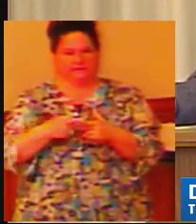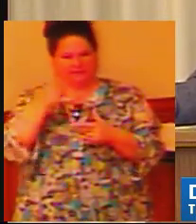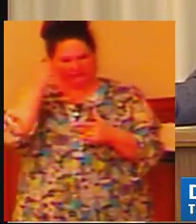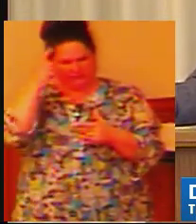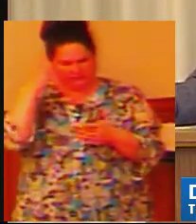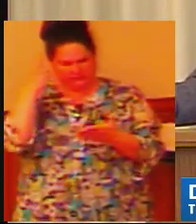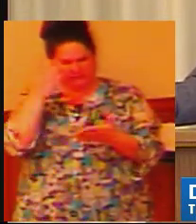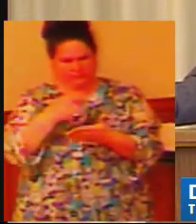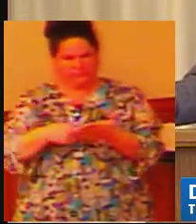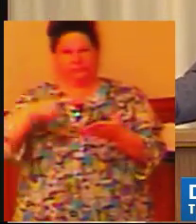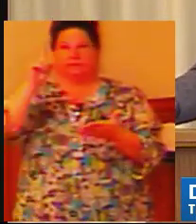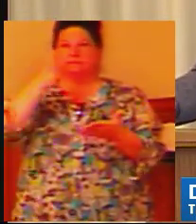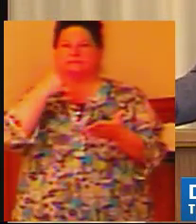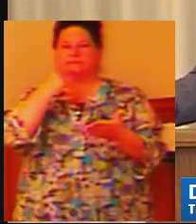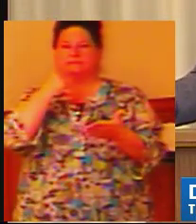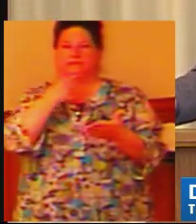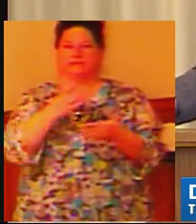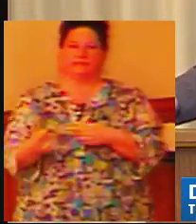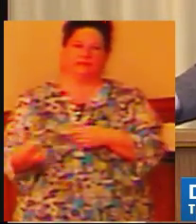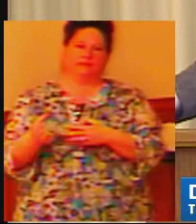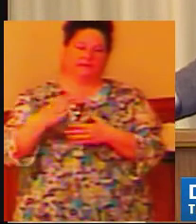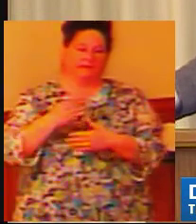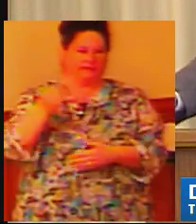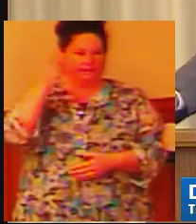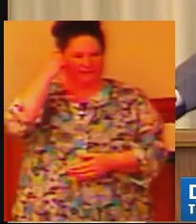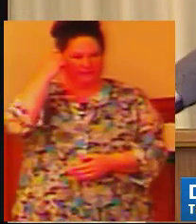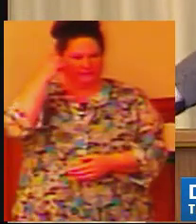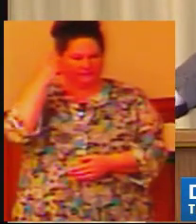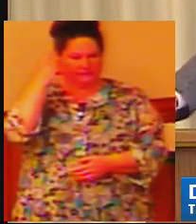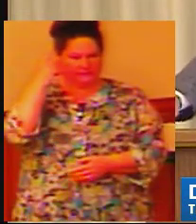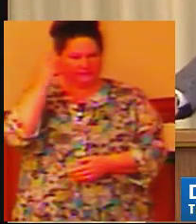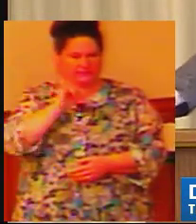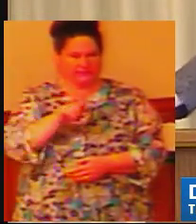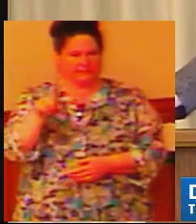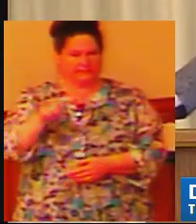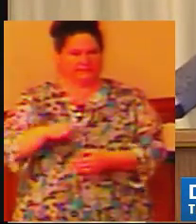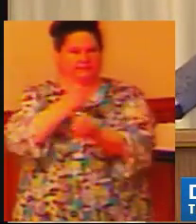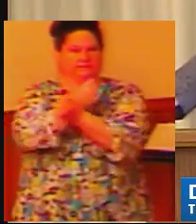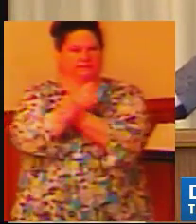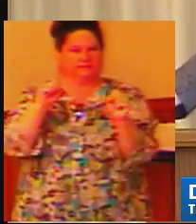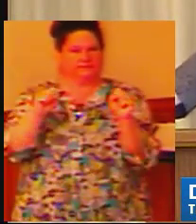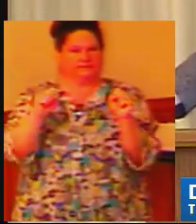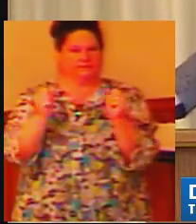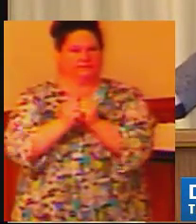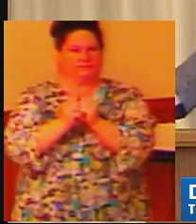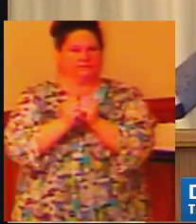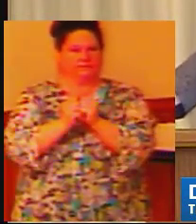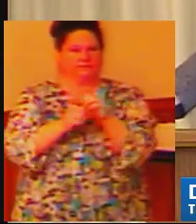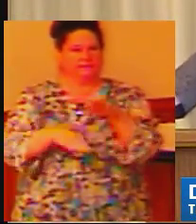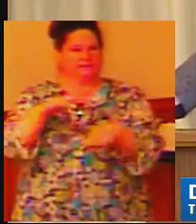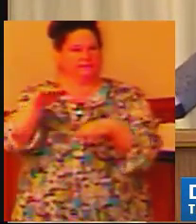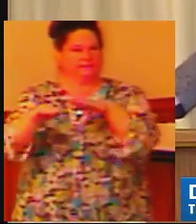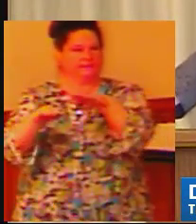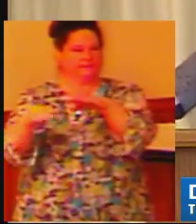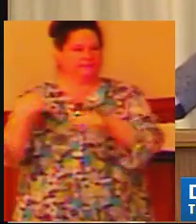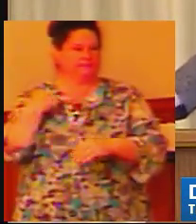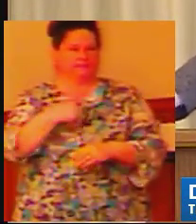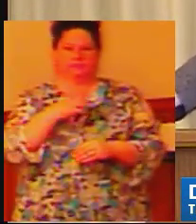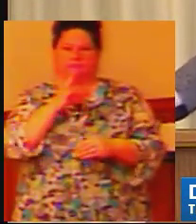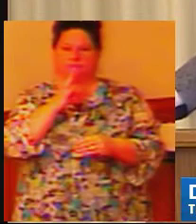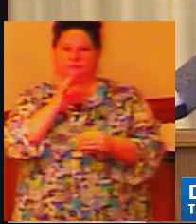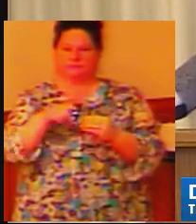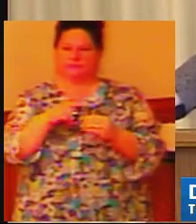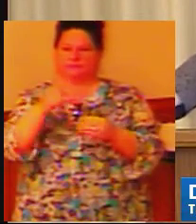understand what he's saying and come to the realization that they need to be saved by those steps we spoke of believing